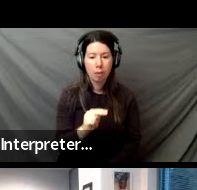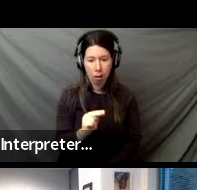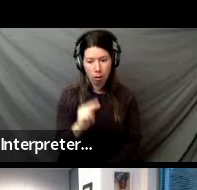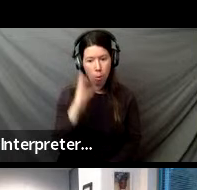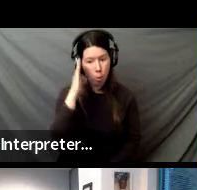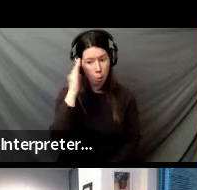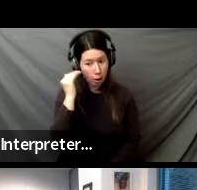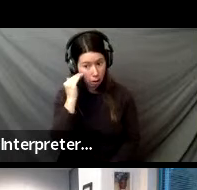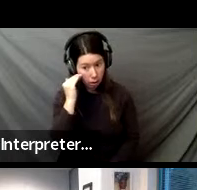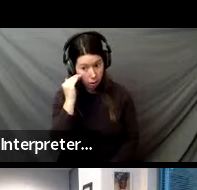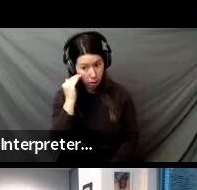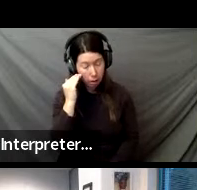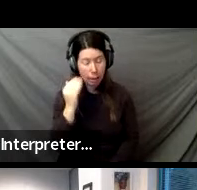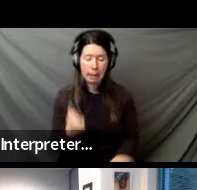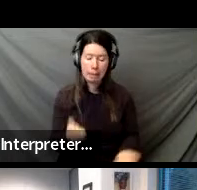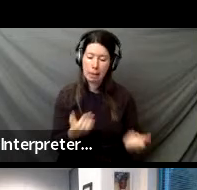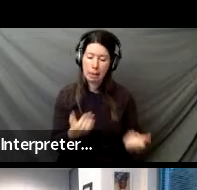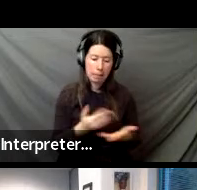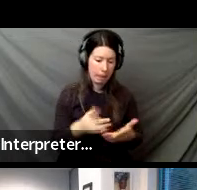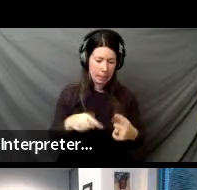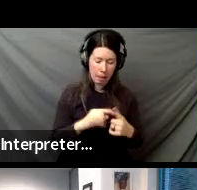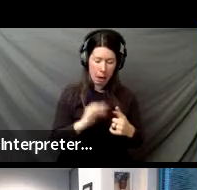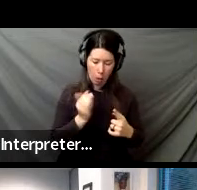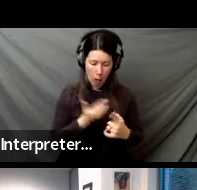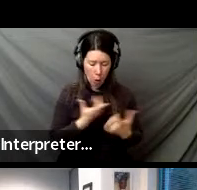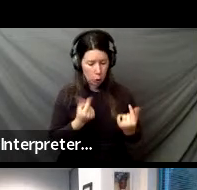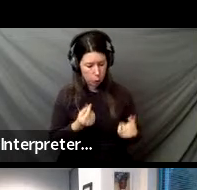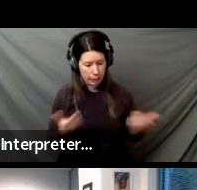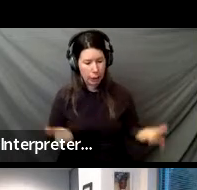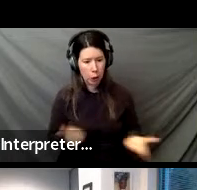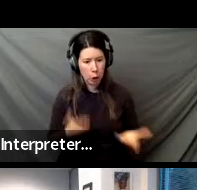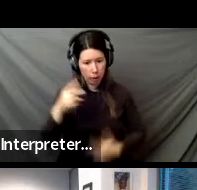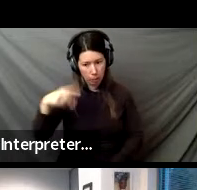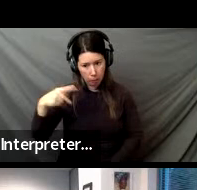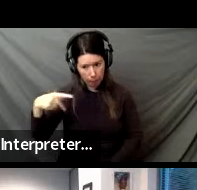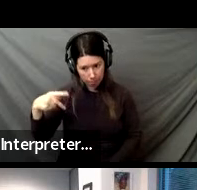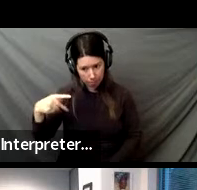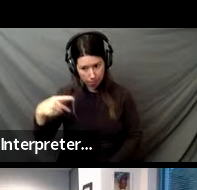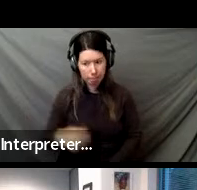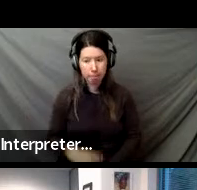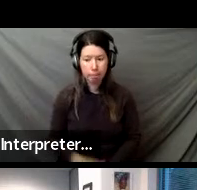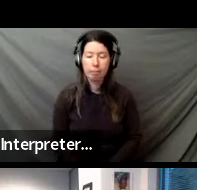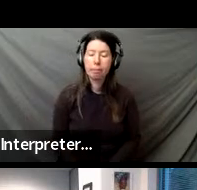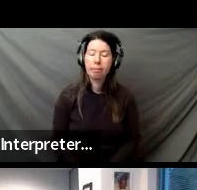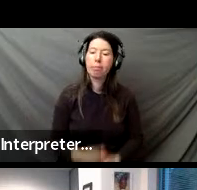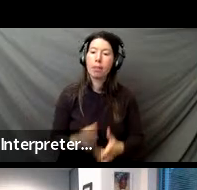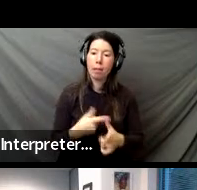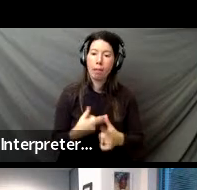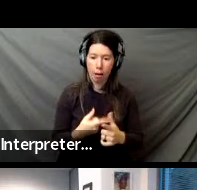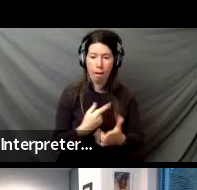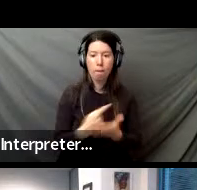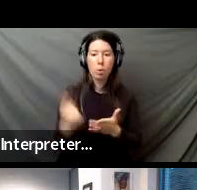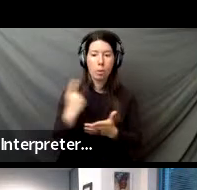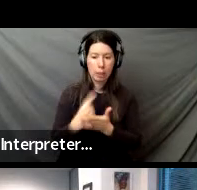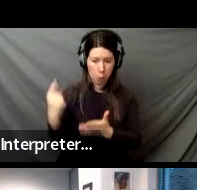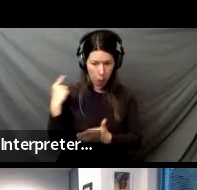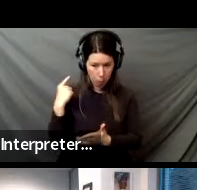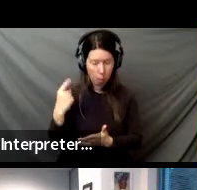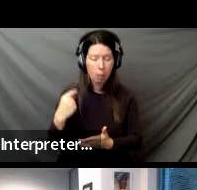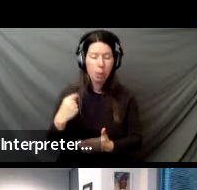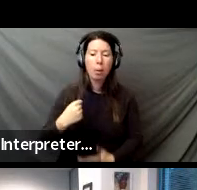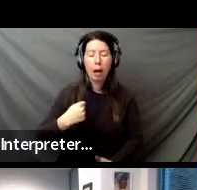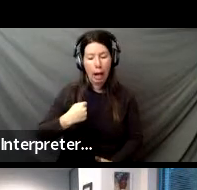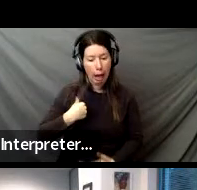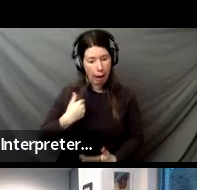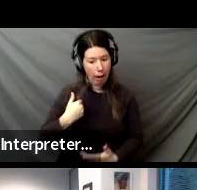the many things that we do in Portland. And then just a few weeks ago, I had the opportunity to